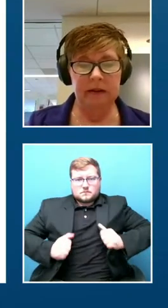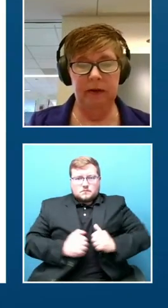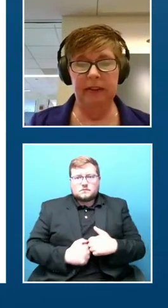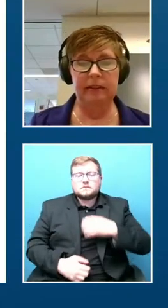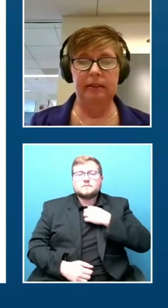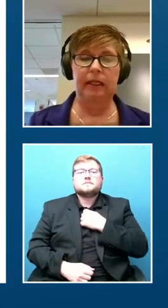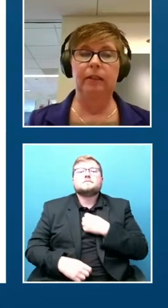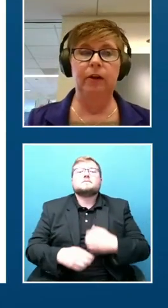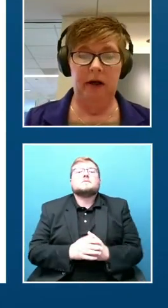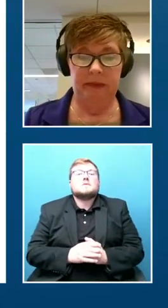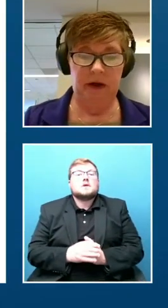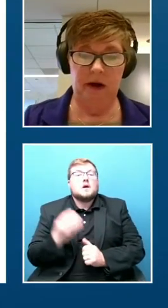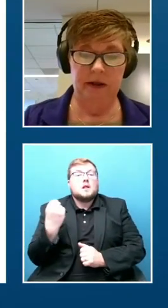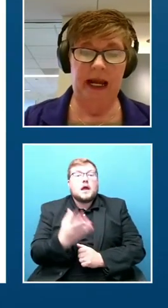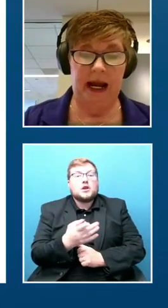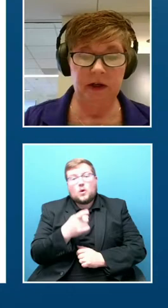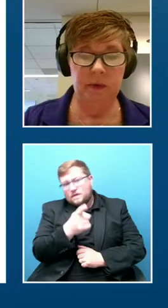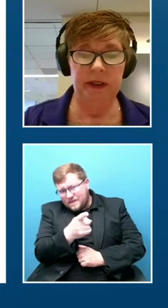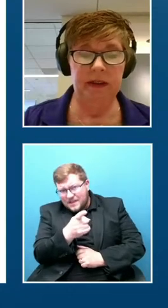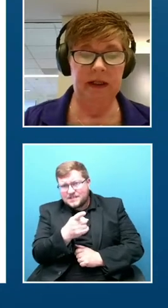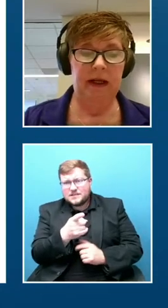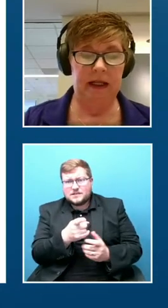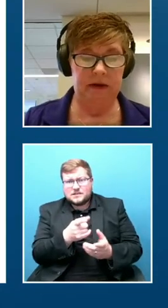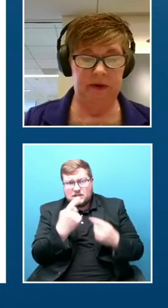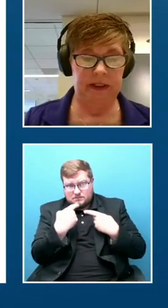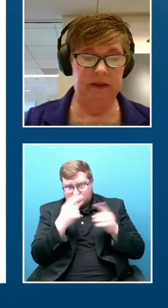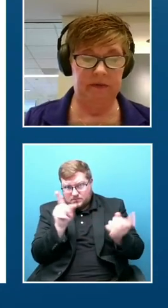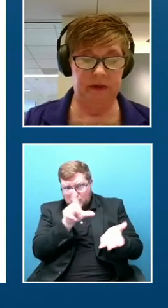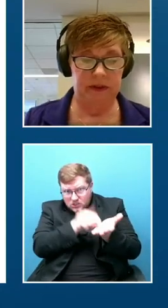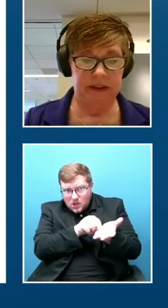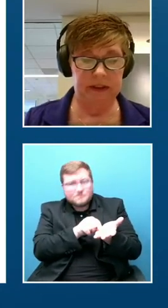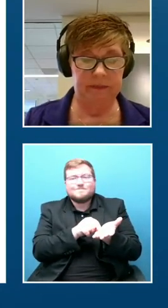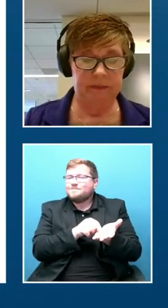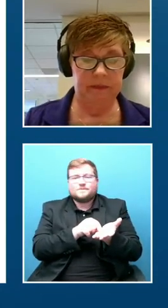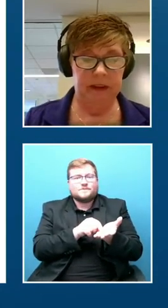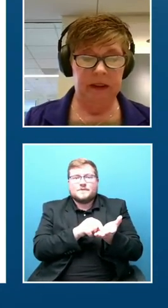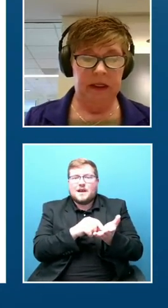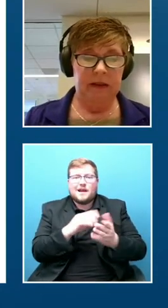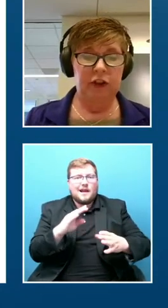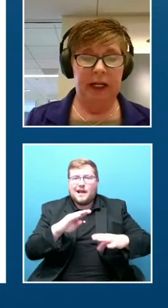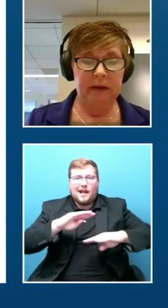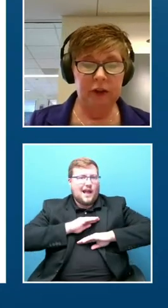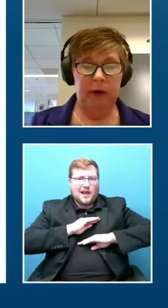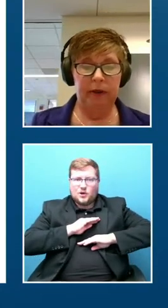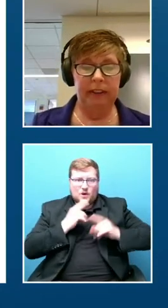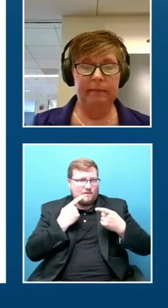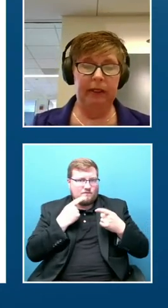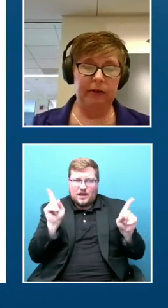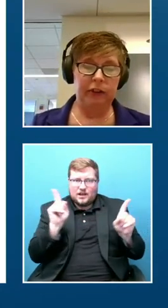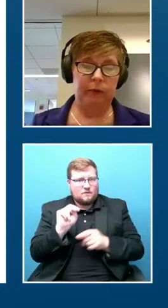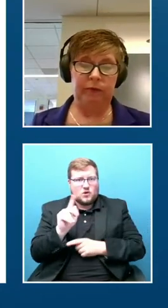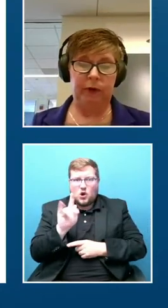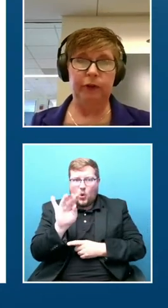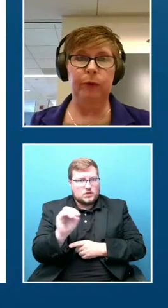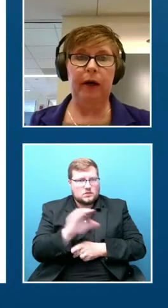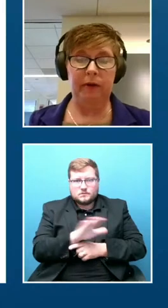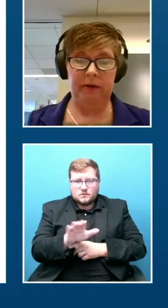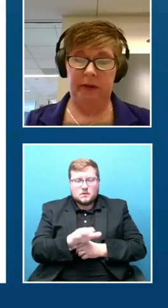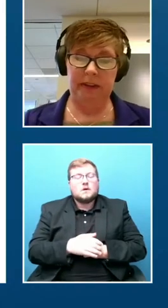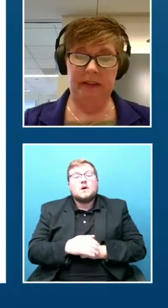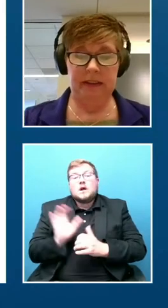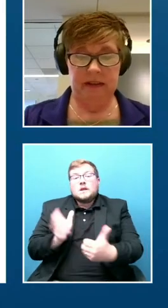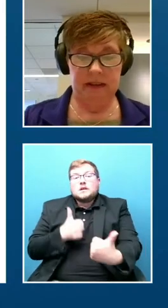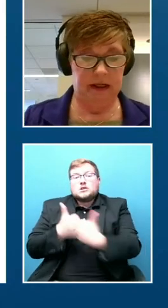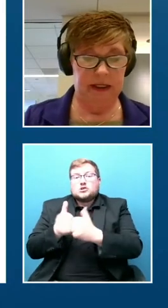This notice cannot be called adequate and effective notice. The challenged parties may also refer to